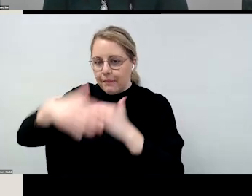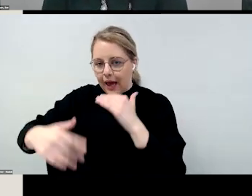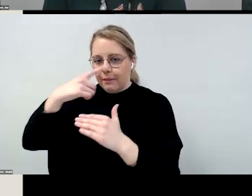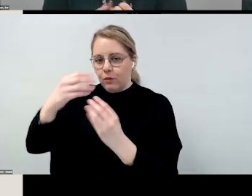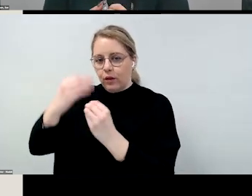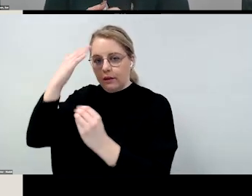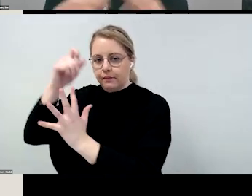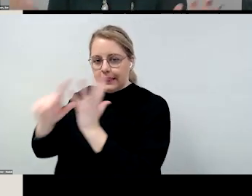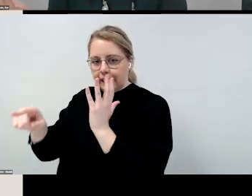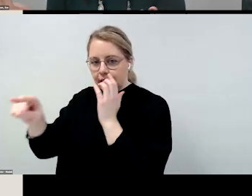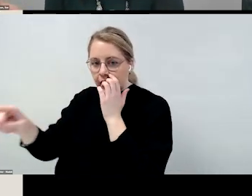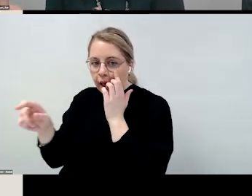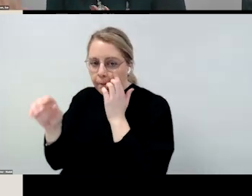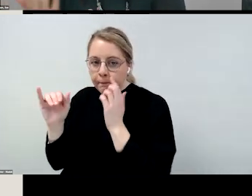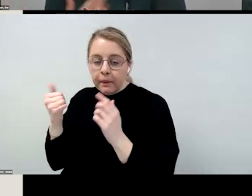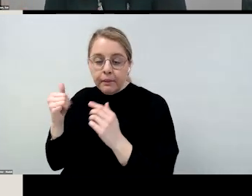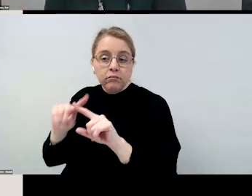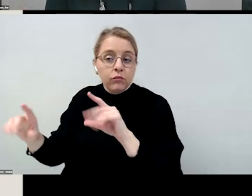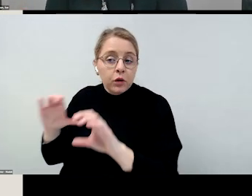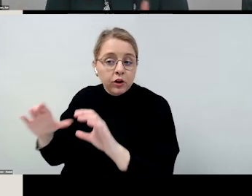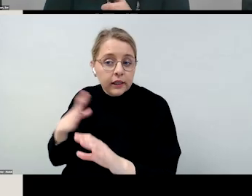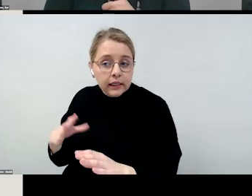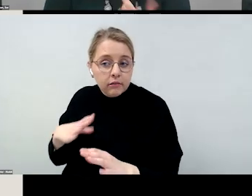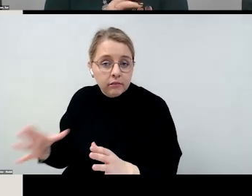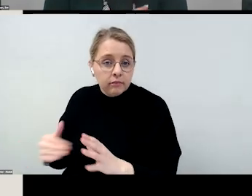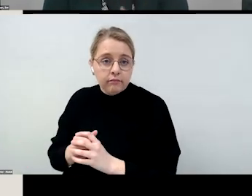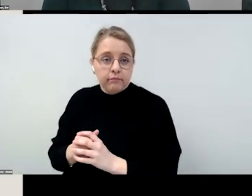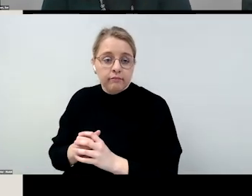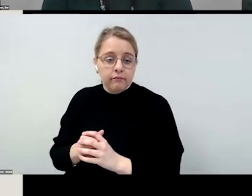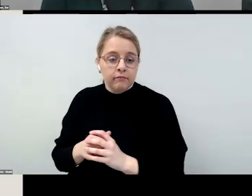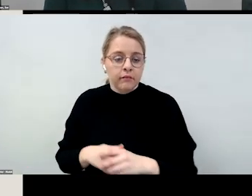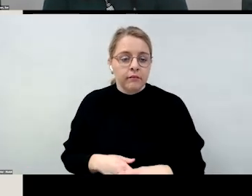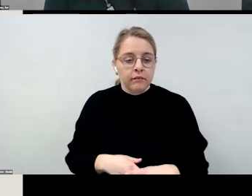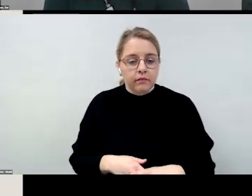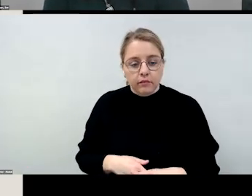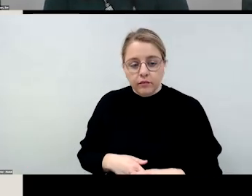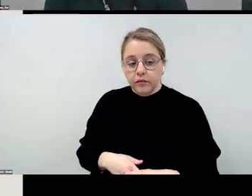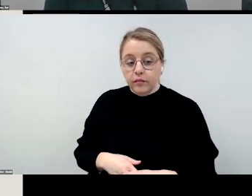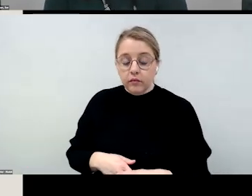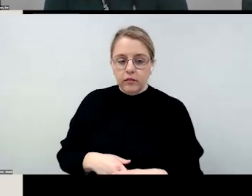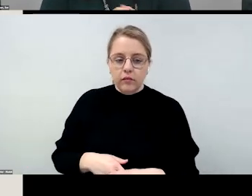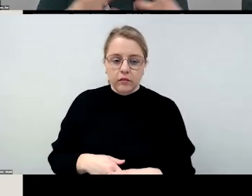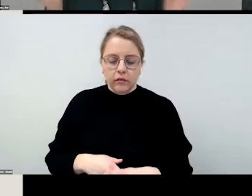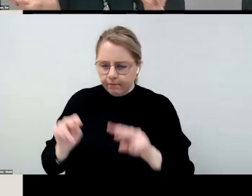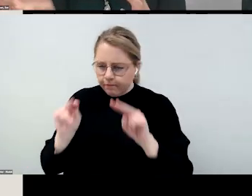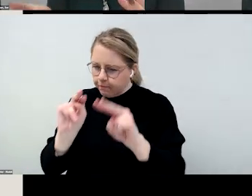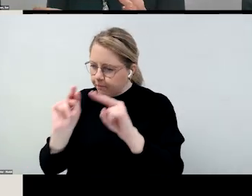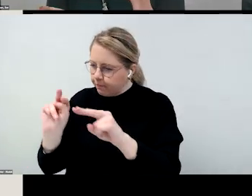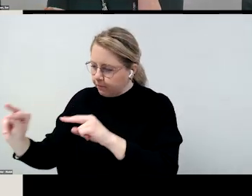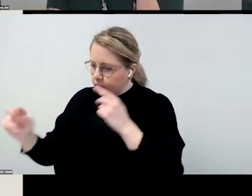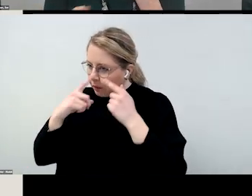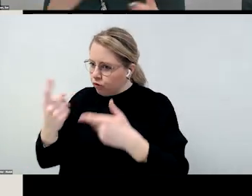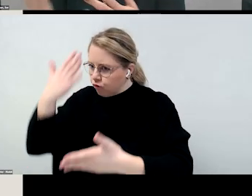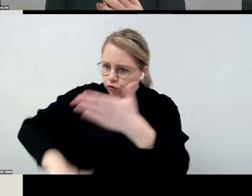target population who maybe have different communication needs. Monitoring the health literacy of the population is also important because it tells us where